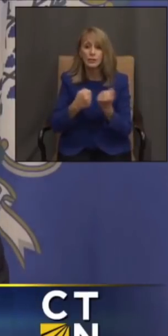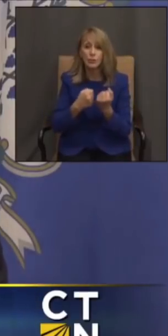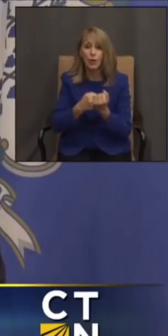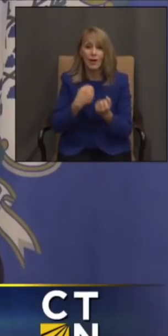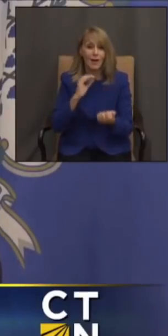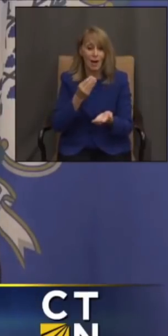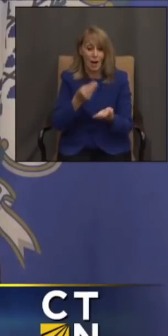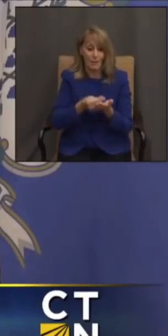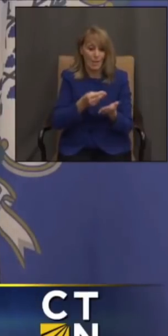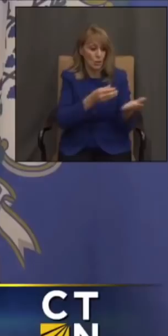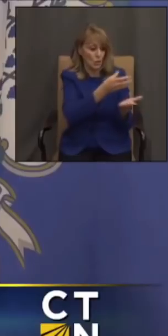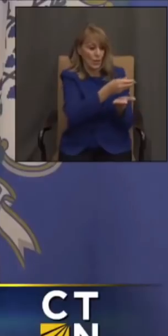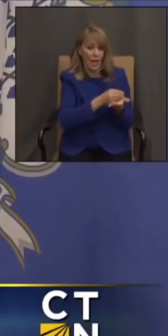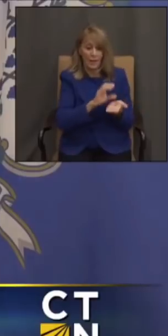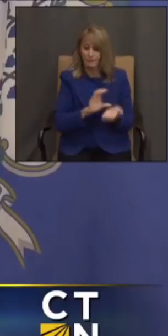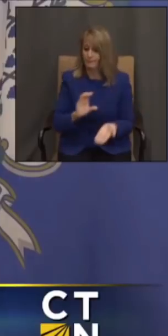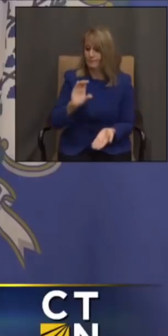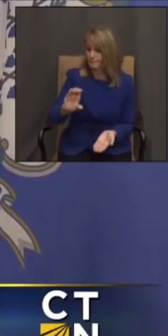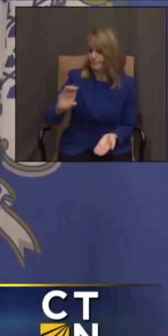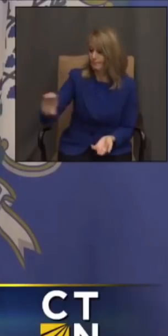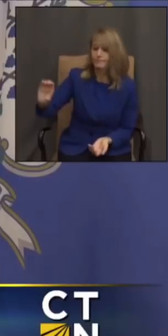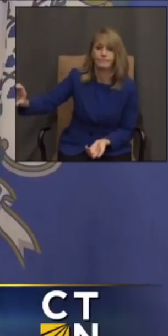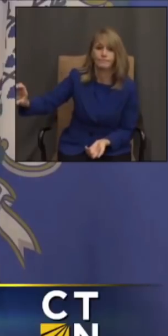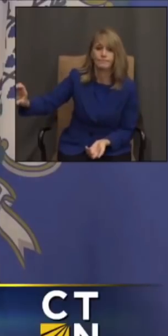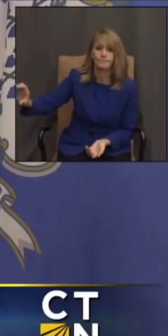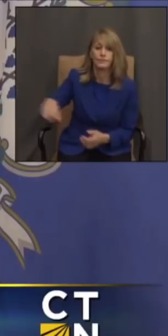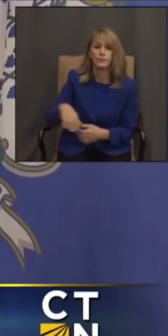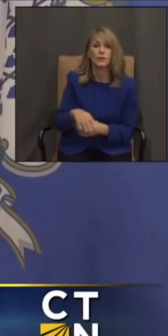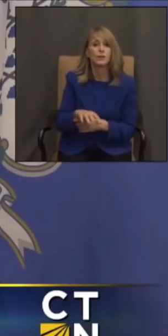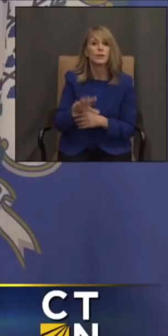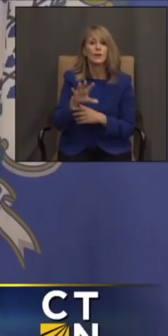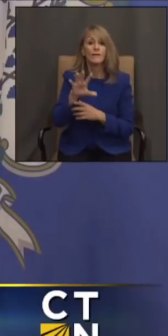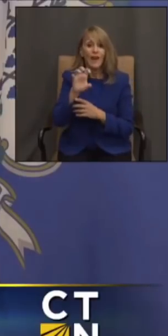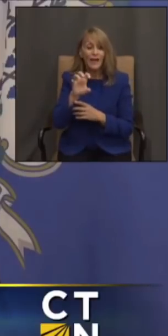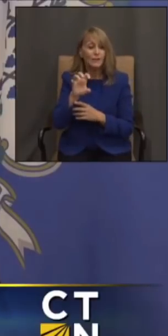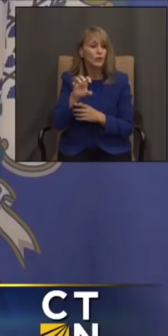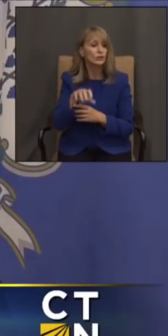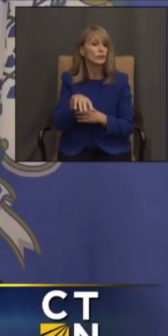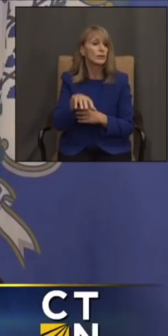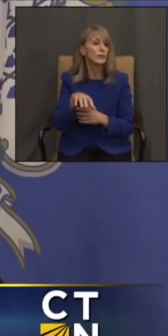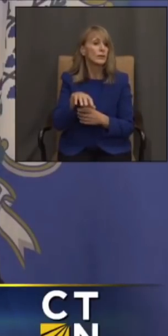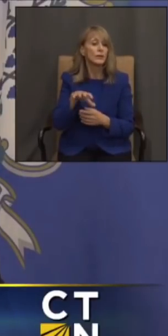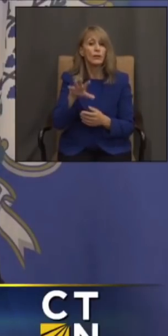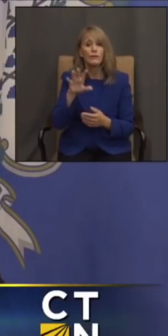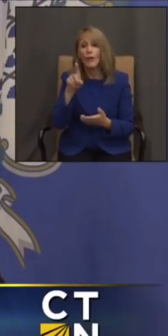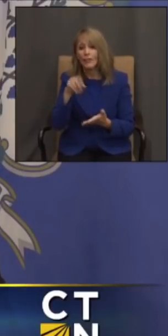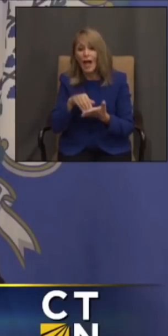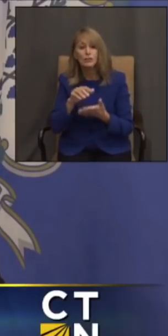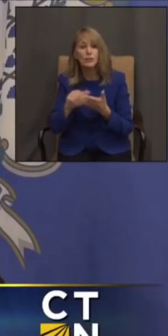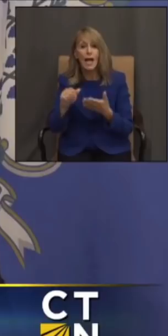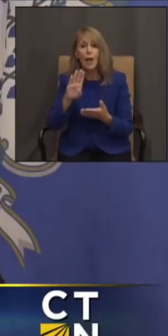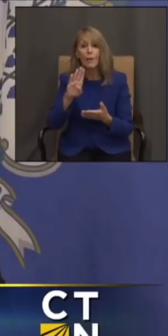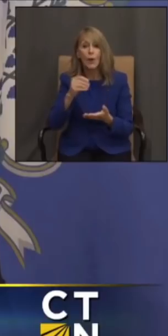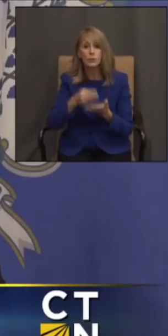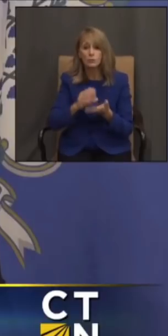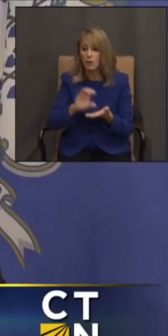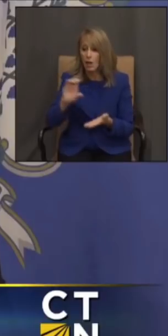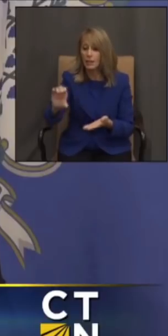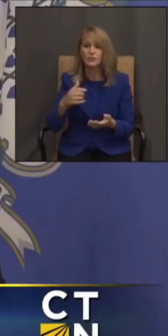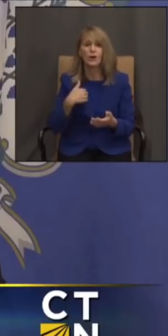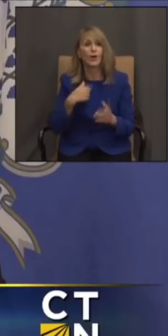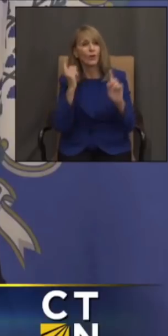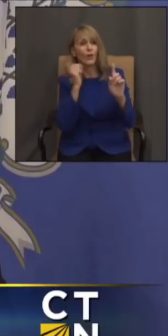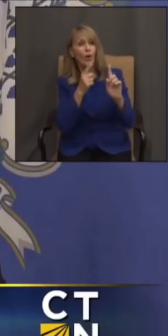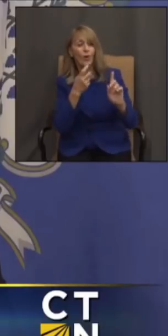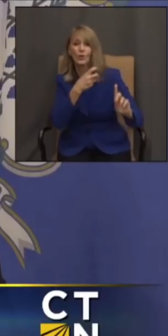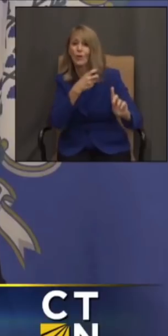money went right to those frontline workers, $500 to $1,000 bonuses. So I'd like to think we can avoid a strike,